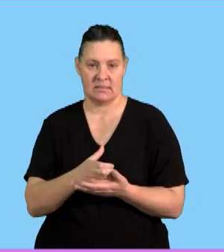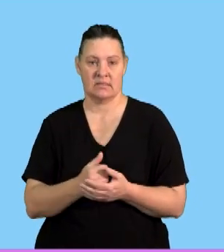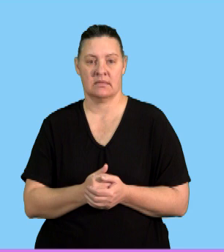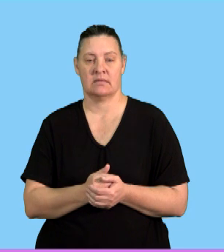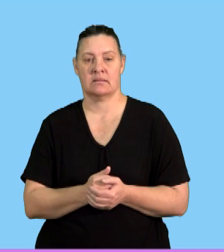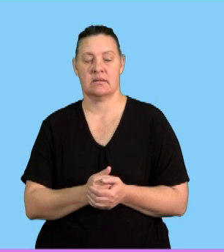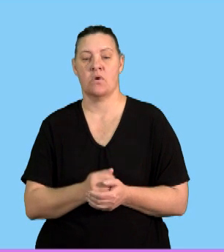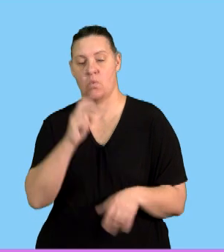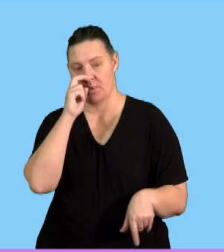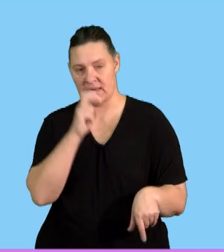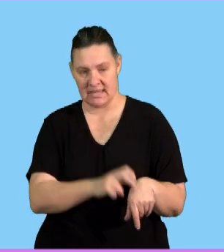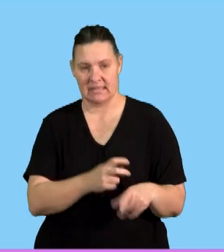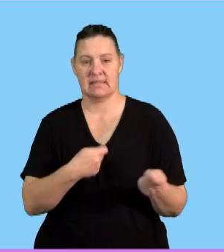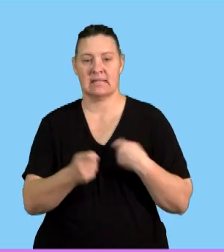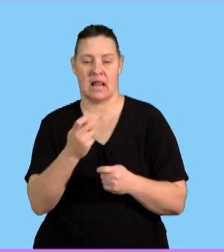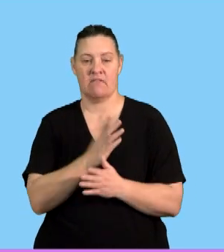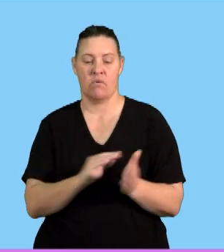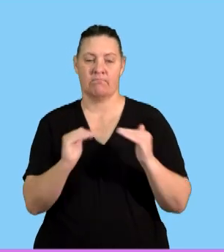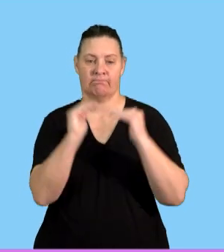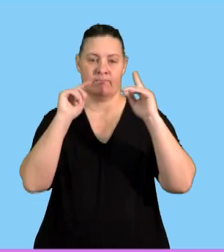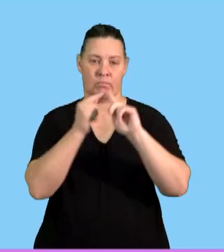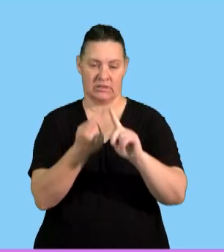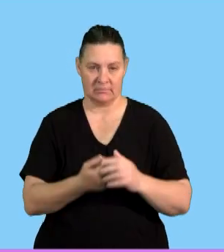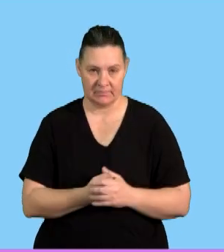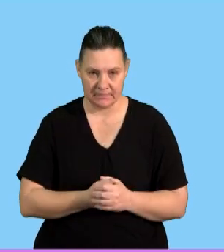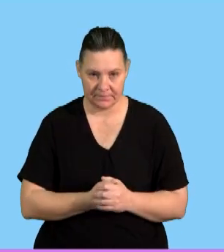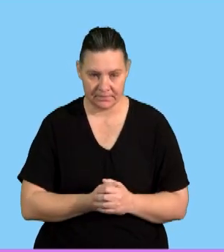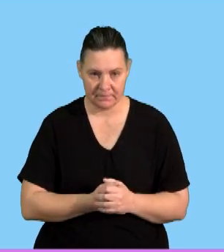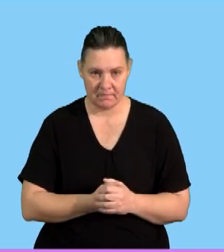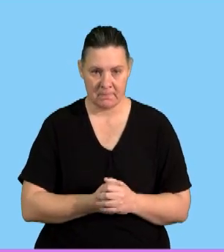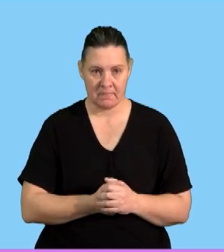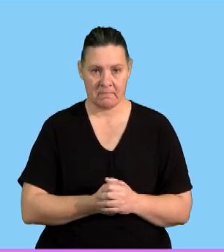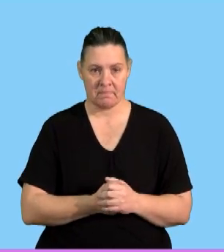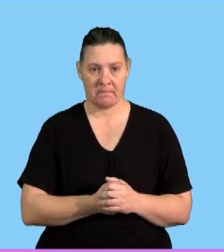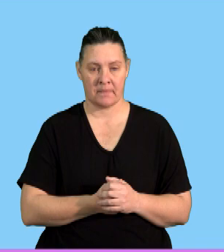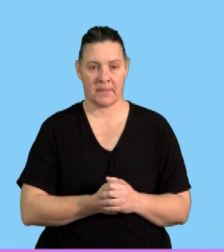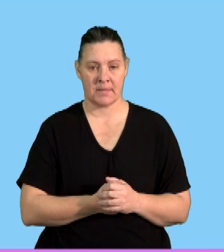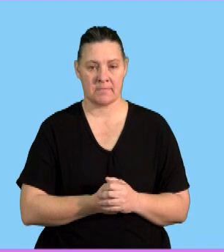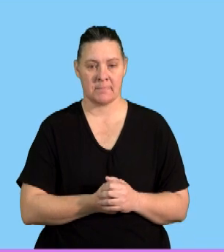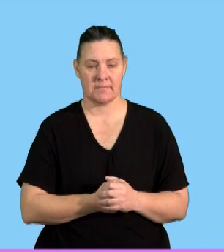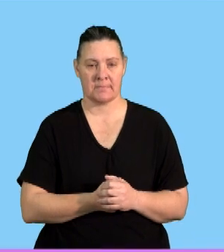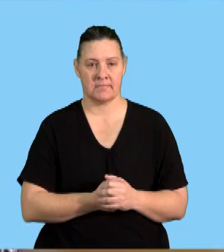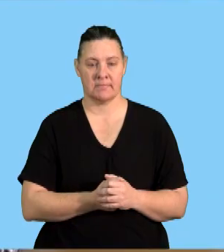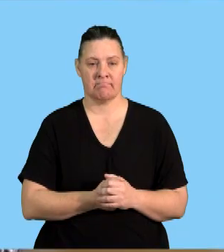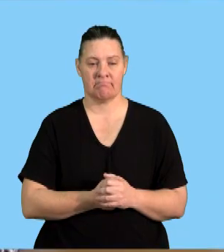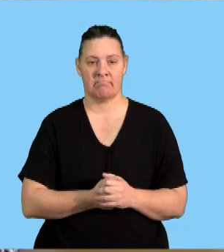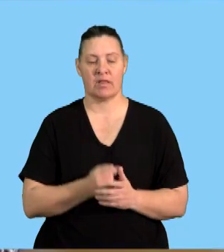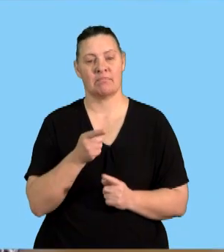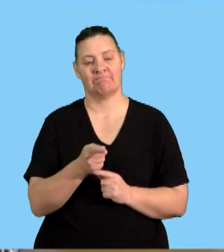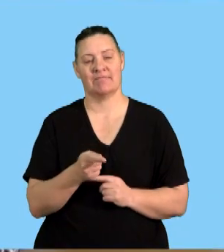that he needs to sell in order to break even. And